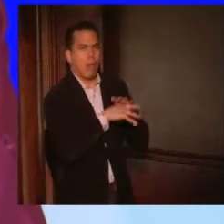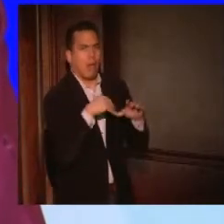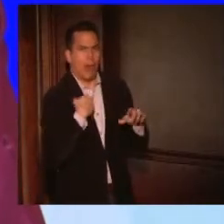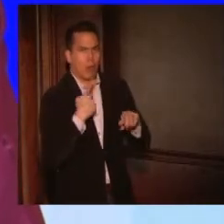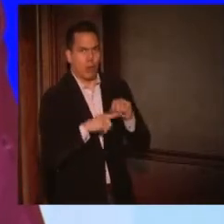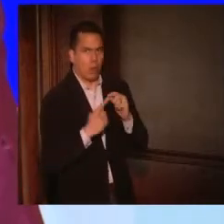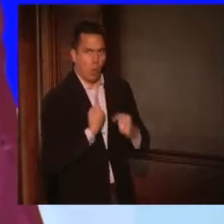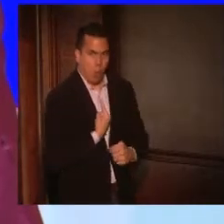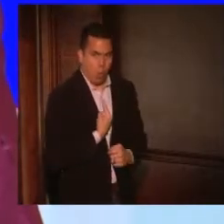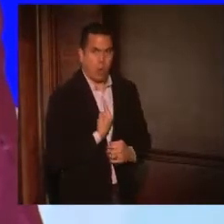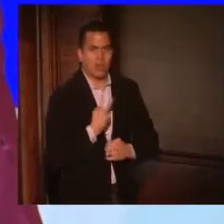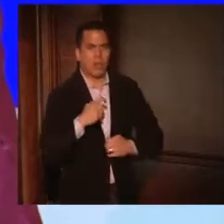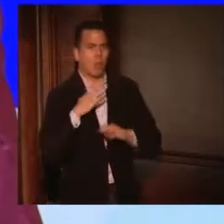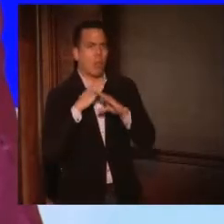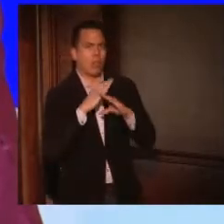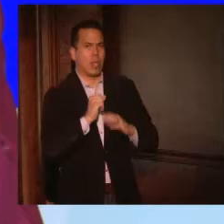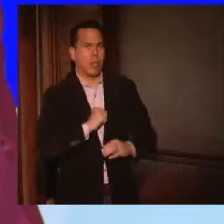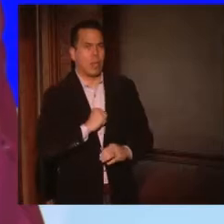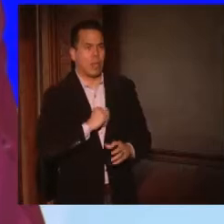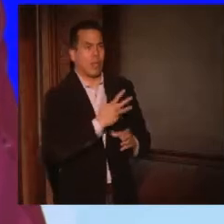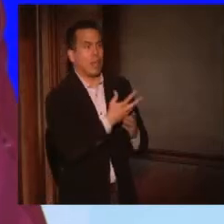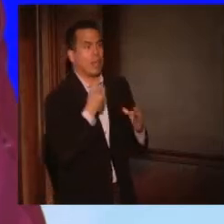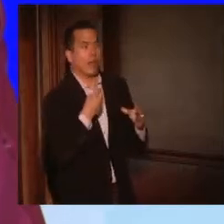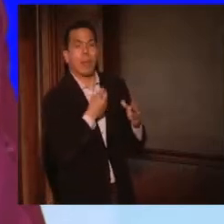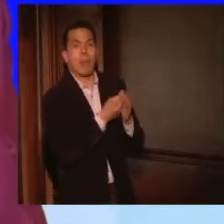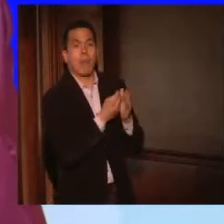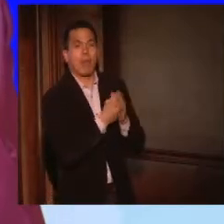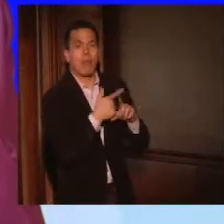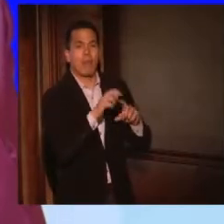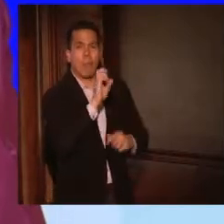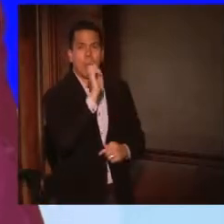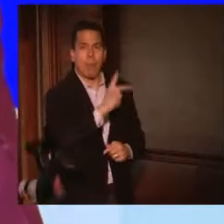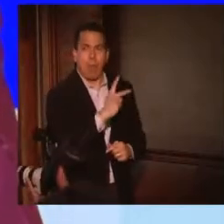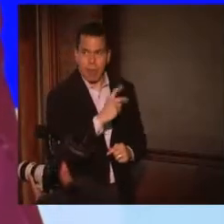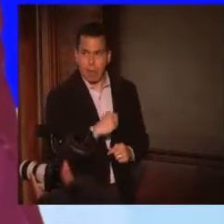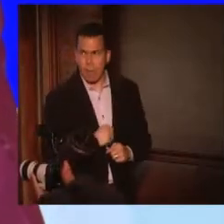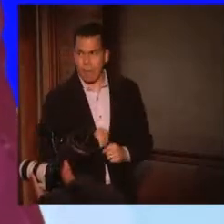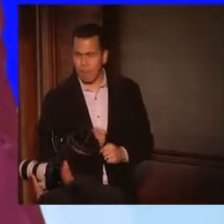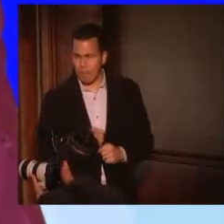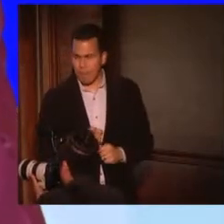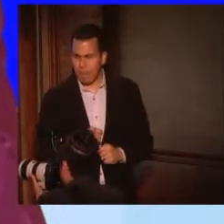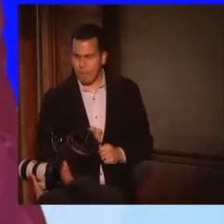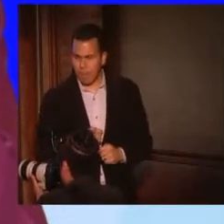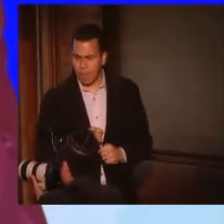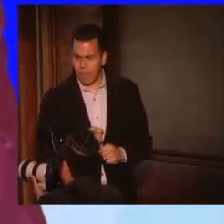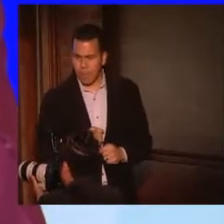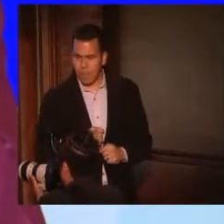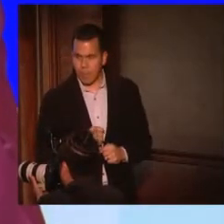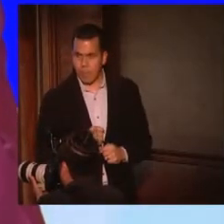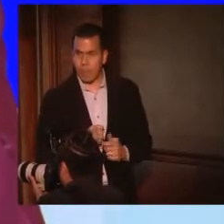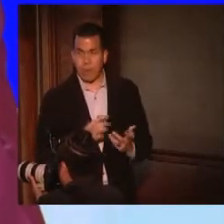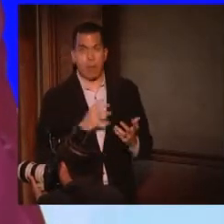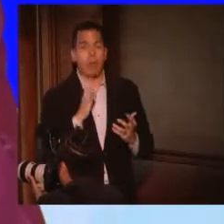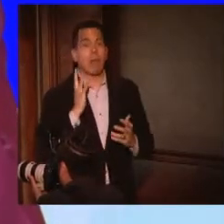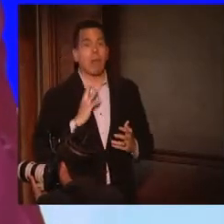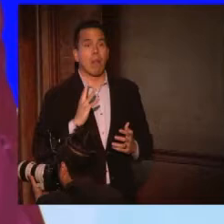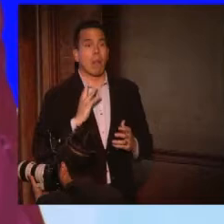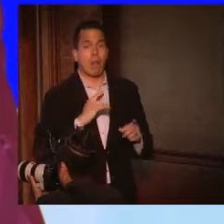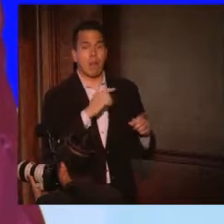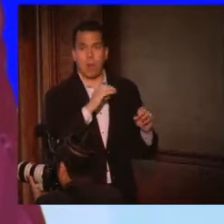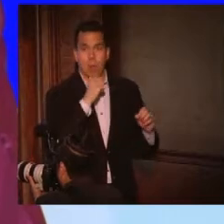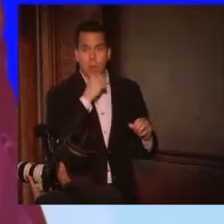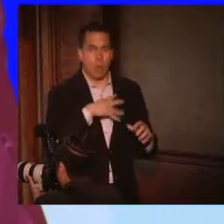so I have to protect myself to get the monies from the bank. And then we have to distribute it to every of these women because they didn't have a bank